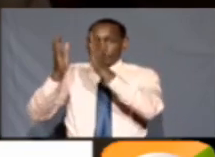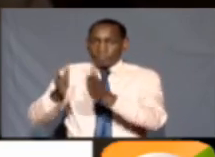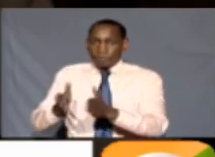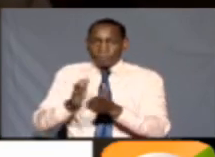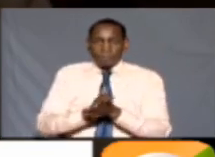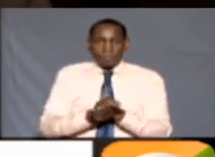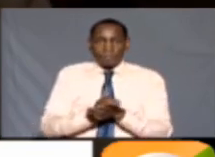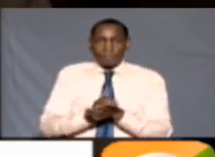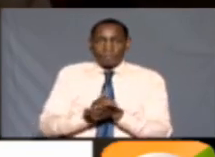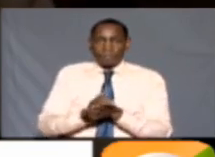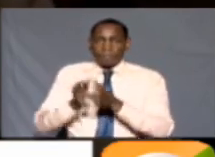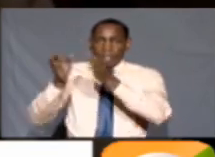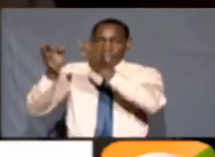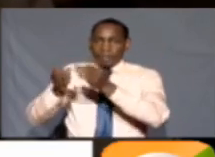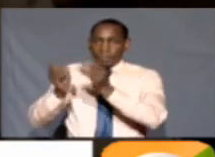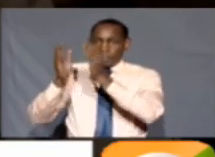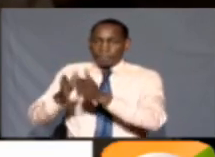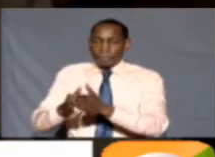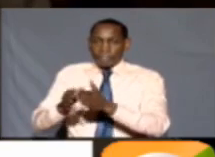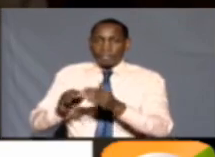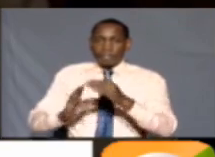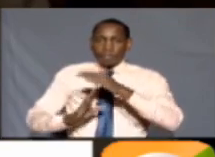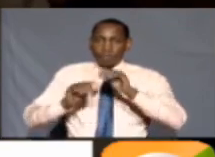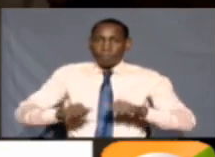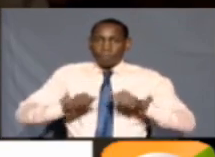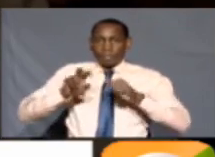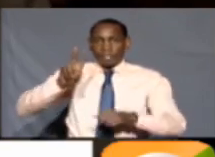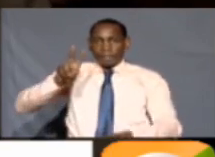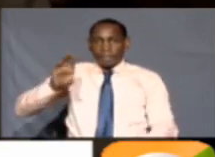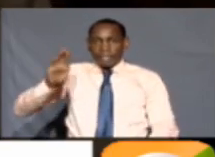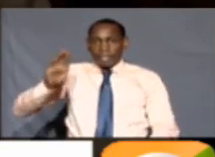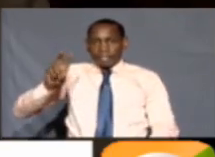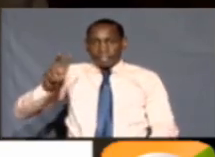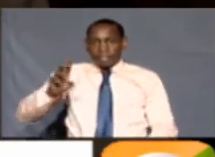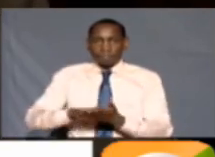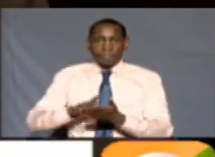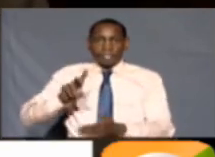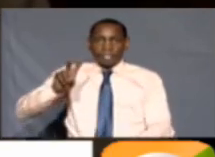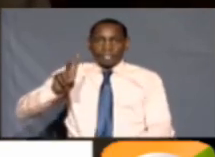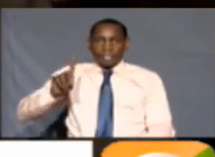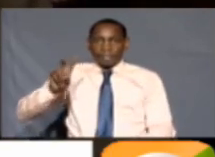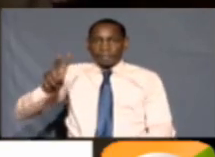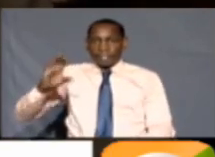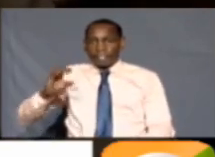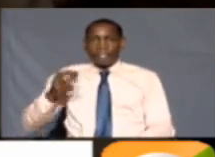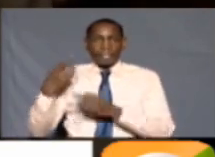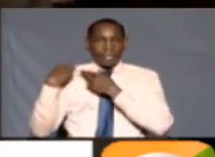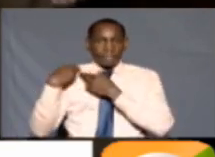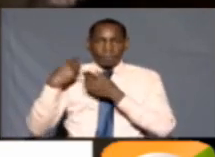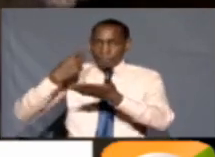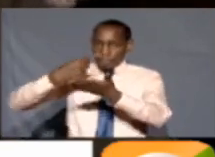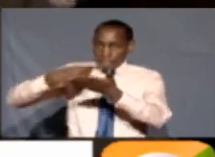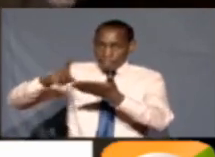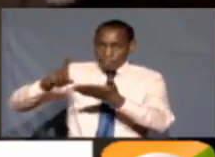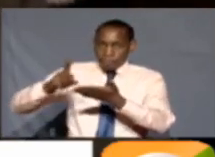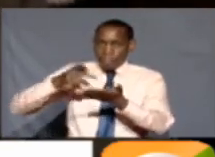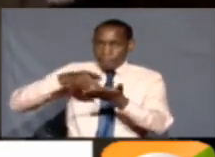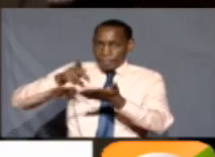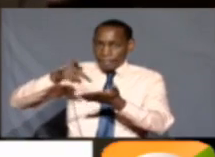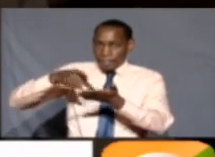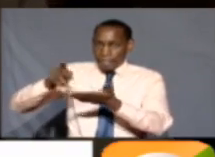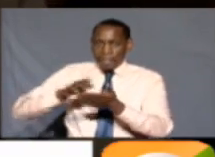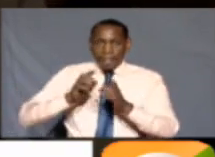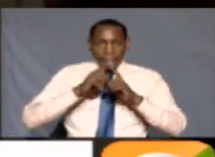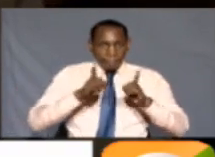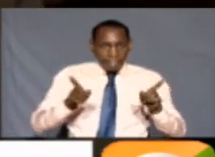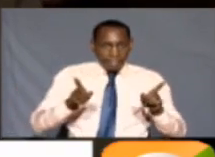is the CEO, in this case, was that vice chancellor or the DVM or whoever was responsible for approving these payments.